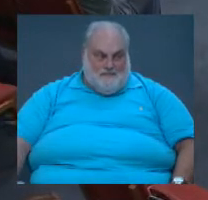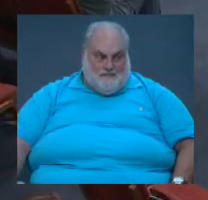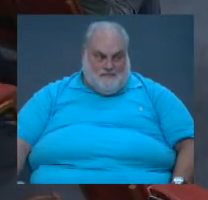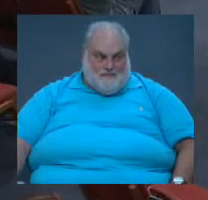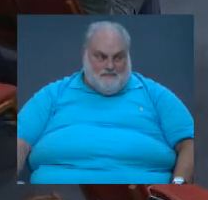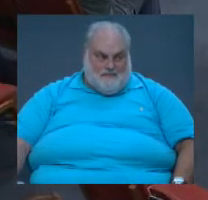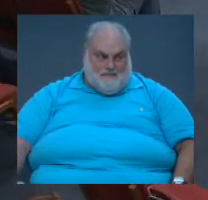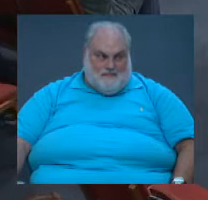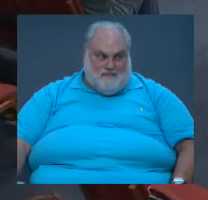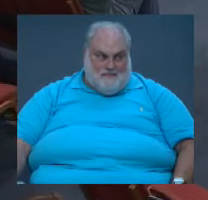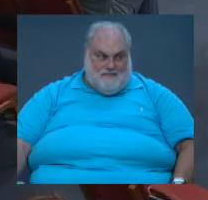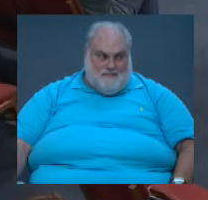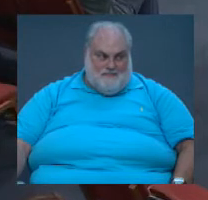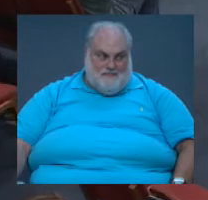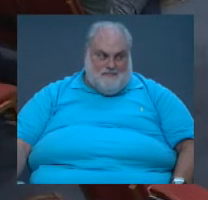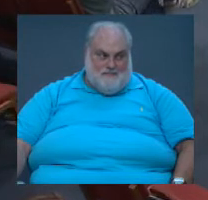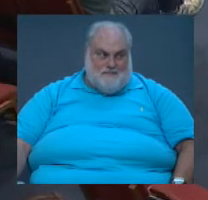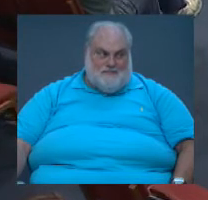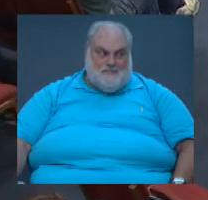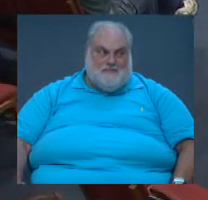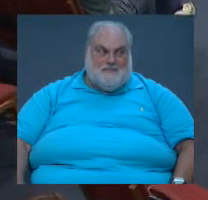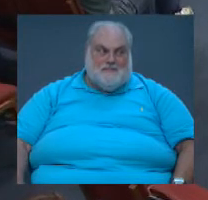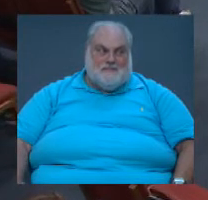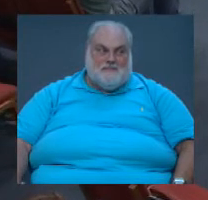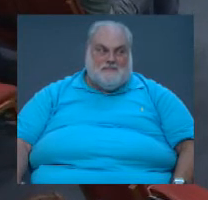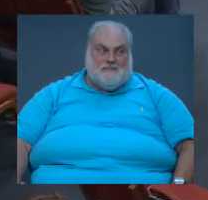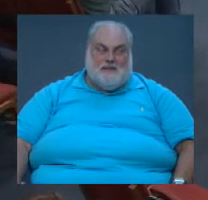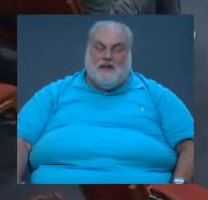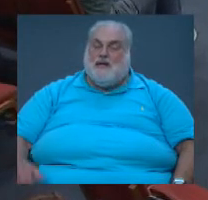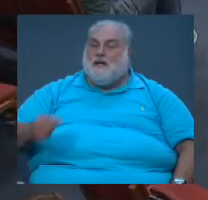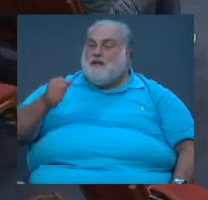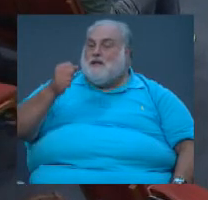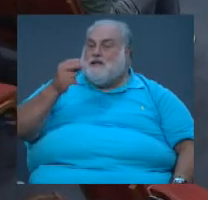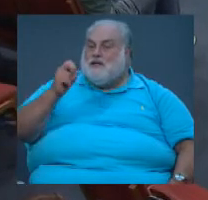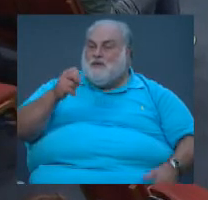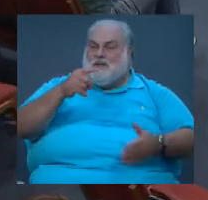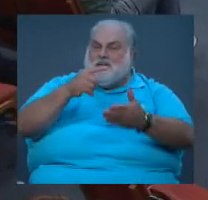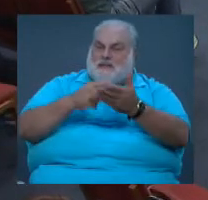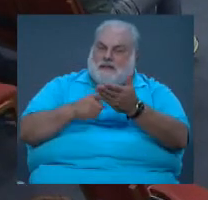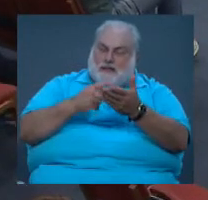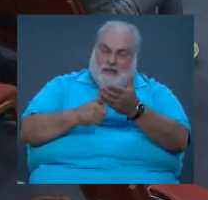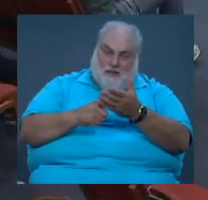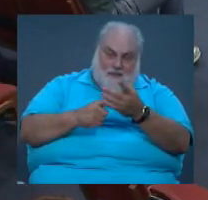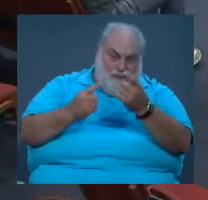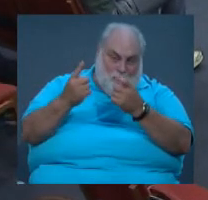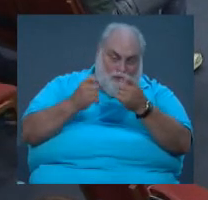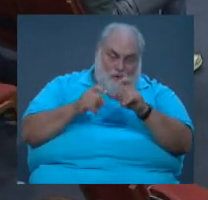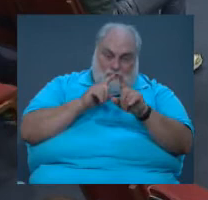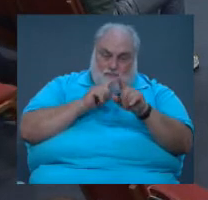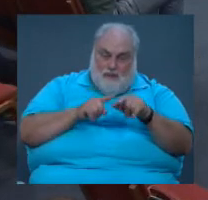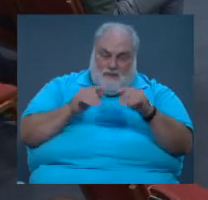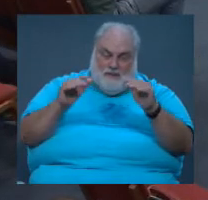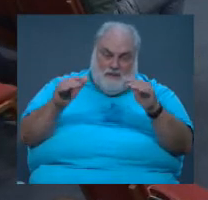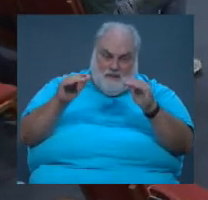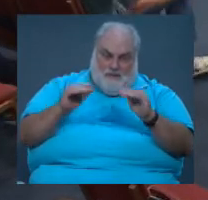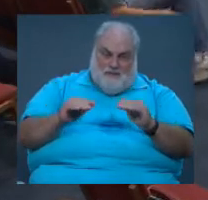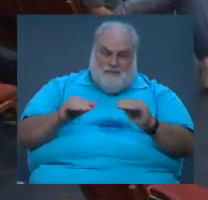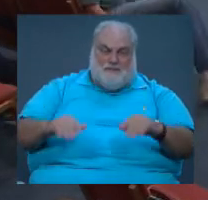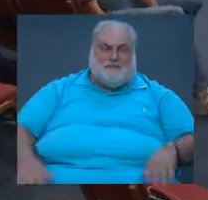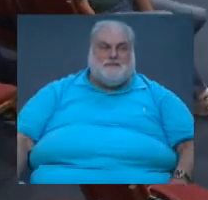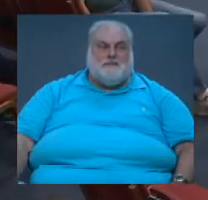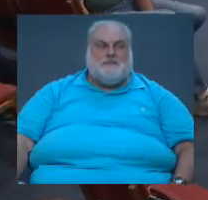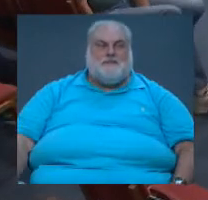And everyone will proceed. She'll go through the quarter 2 financials, and then we'll have questions once she's done with the entire report.